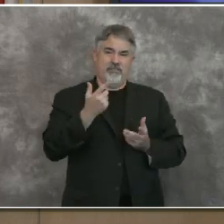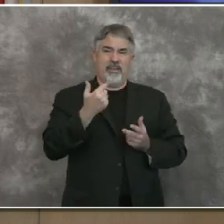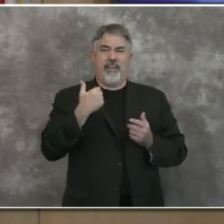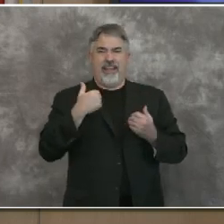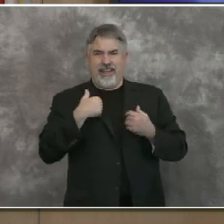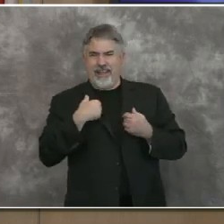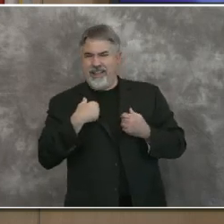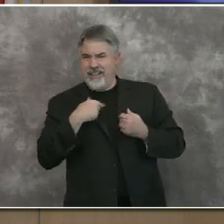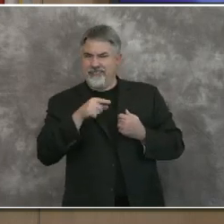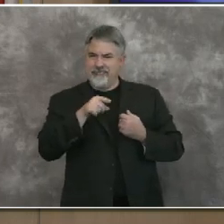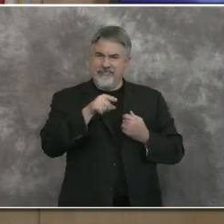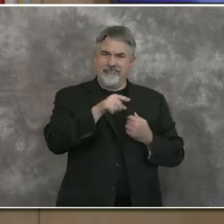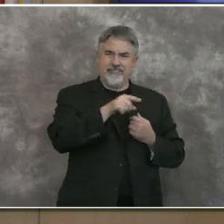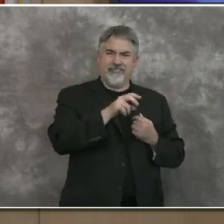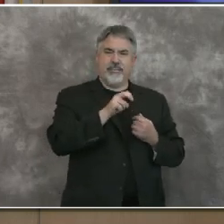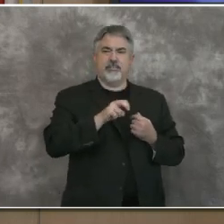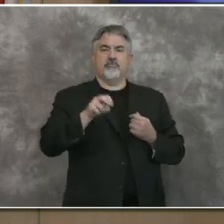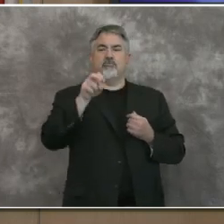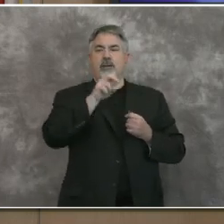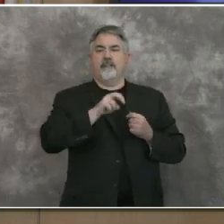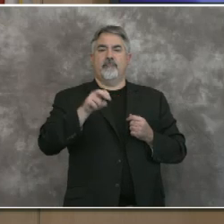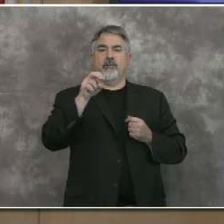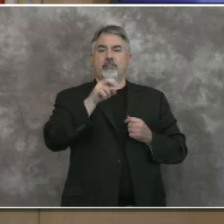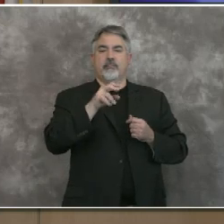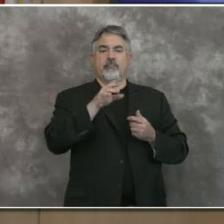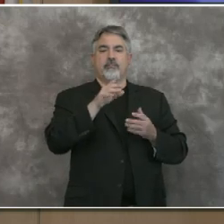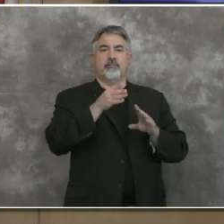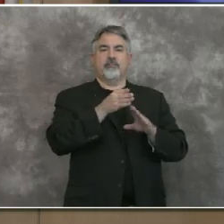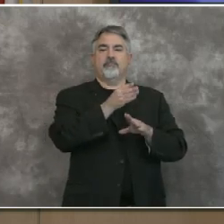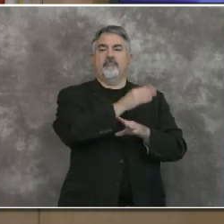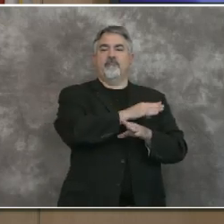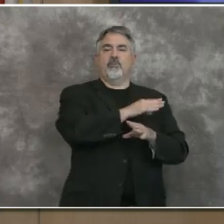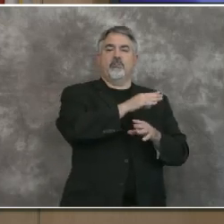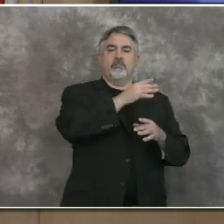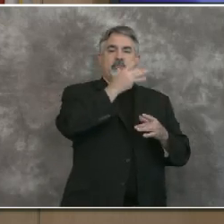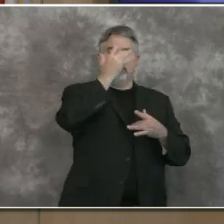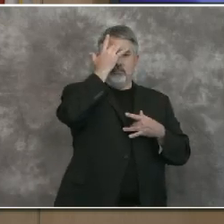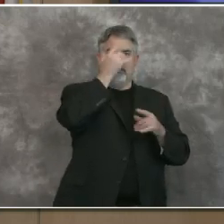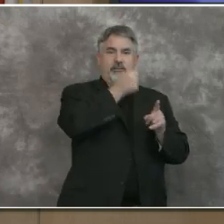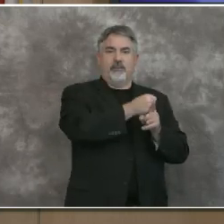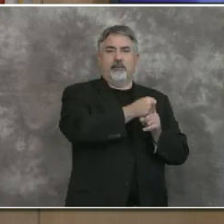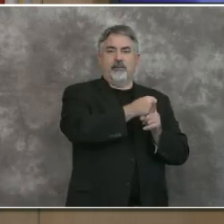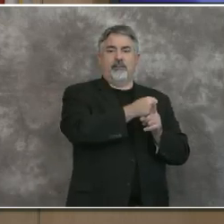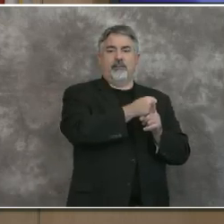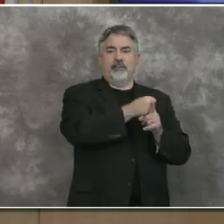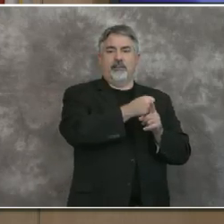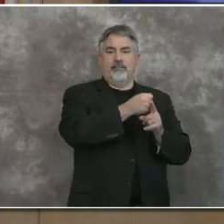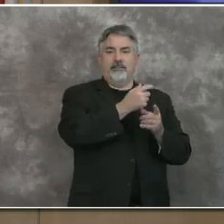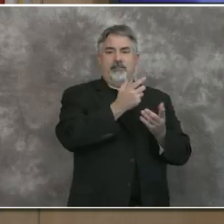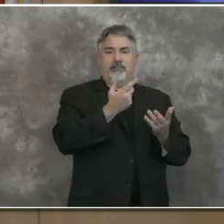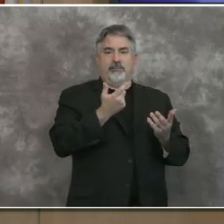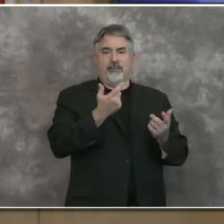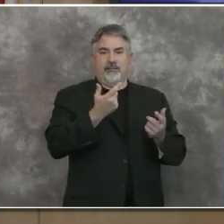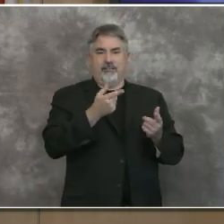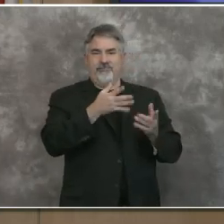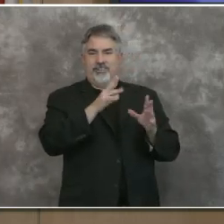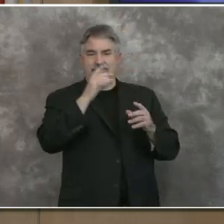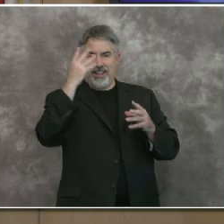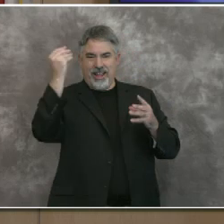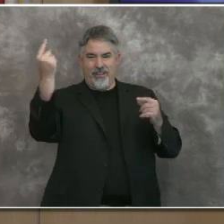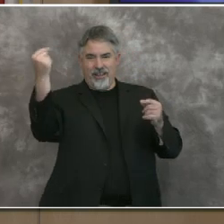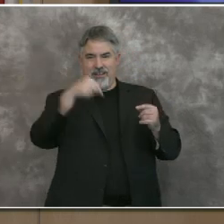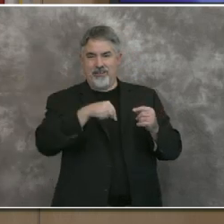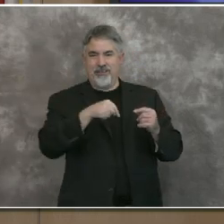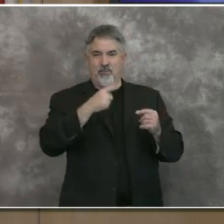the 2 weeks previous to the onset of their symptoms. And it's at least a third that they themselves have been there within the last